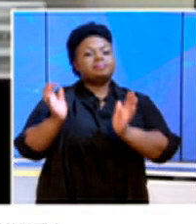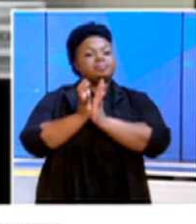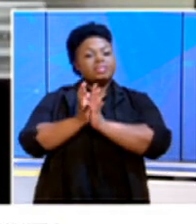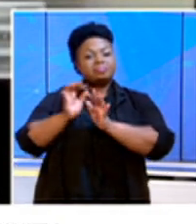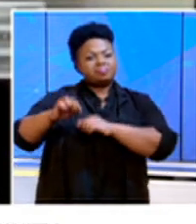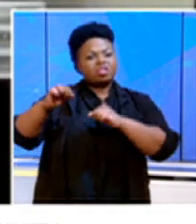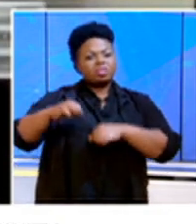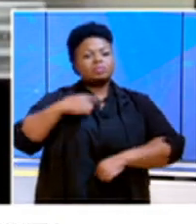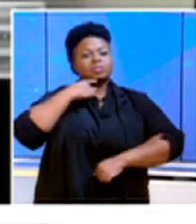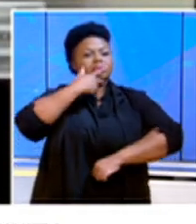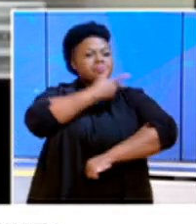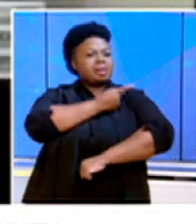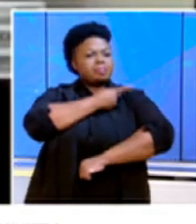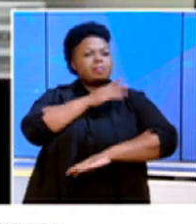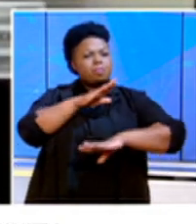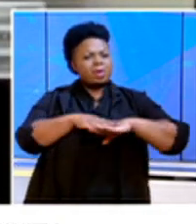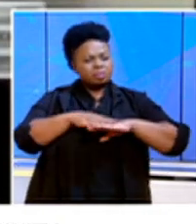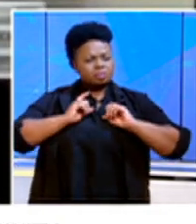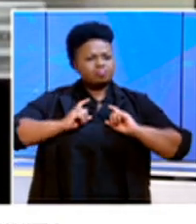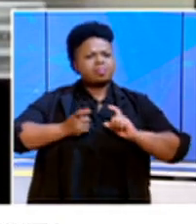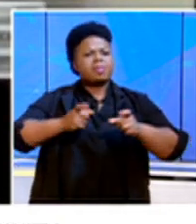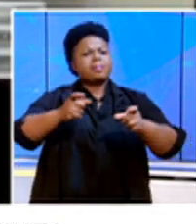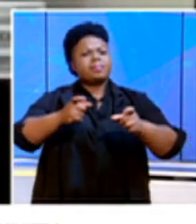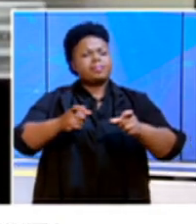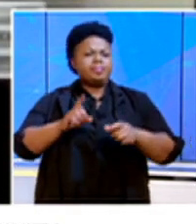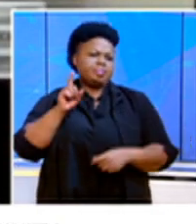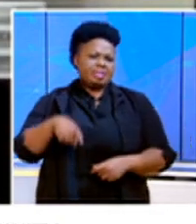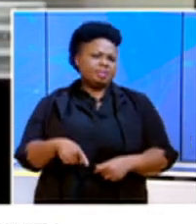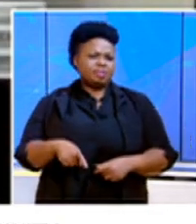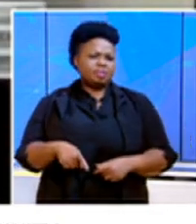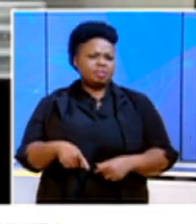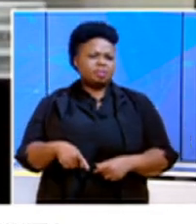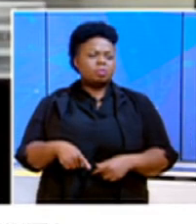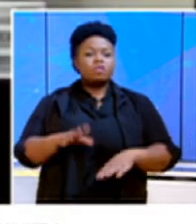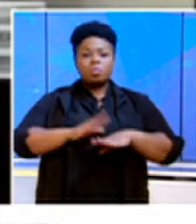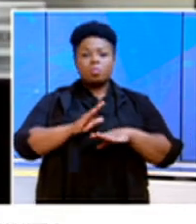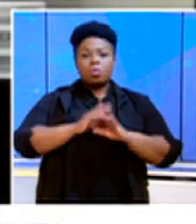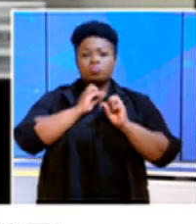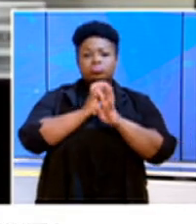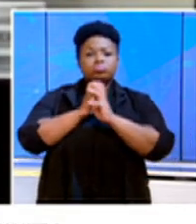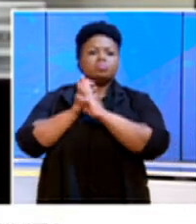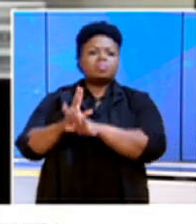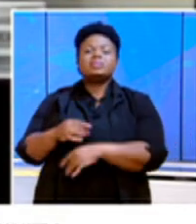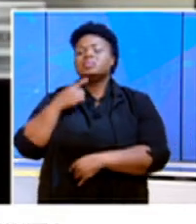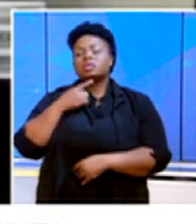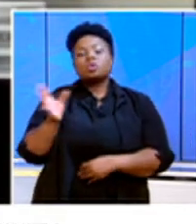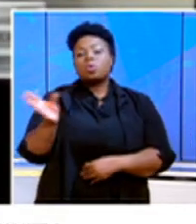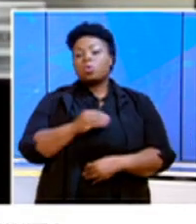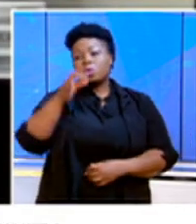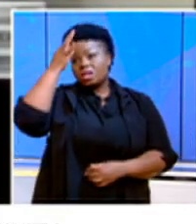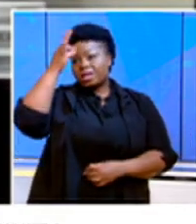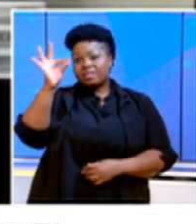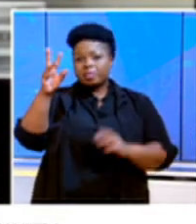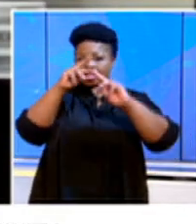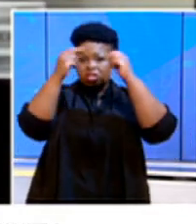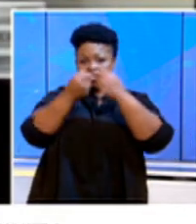that the vaccination program needs to be significantly accelerated and scaled up. The NEC called on all relevant government entities